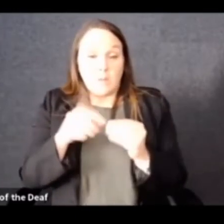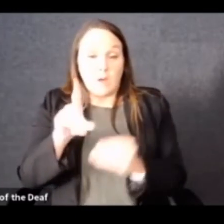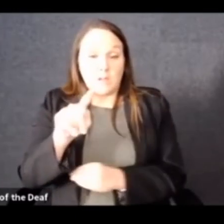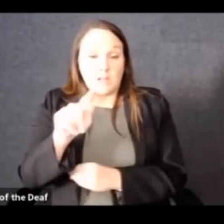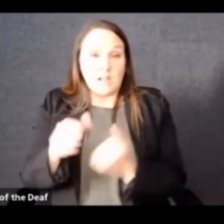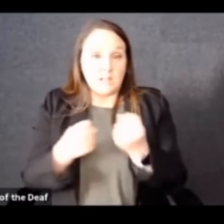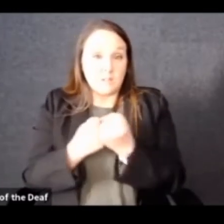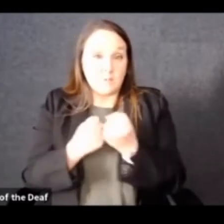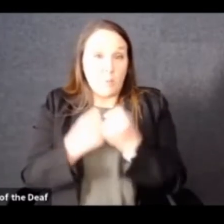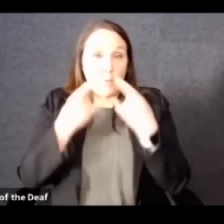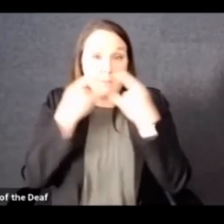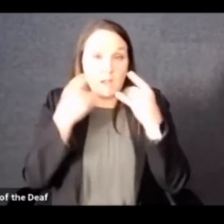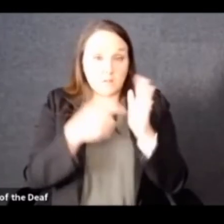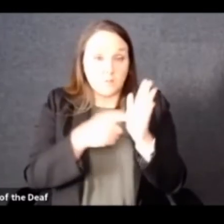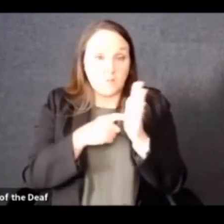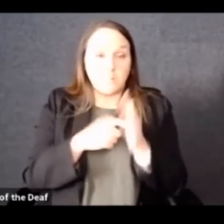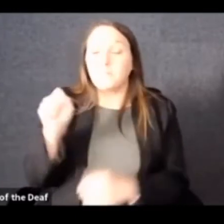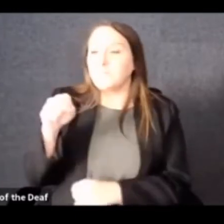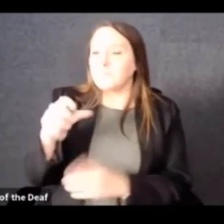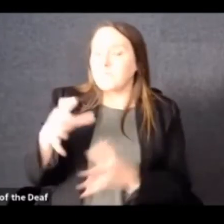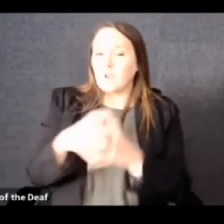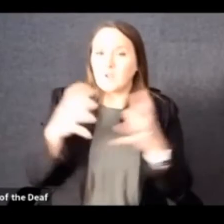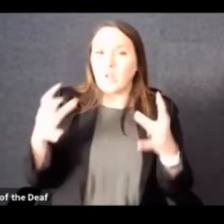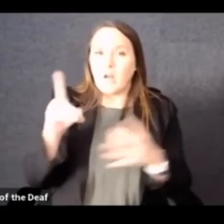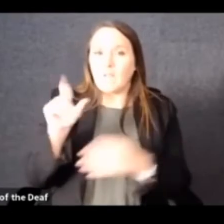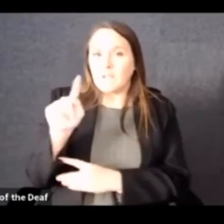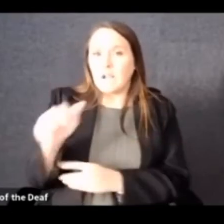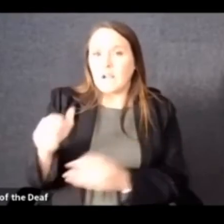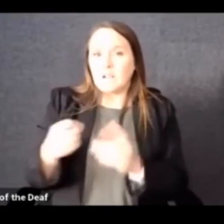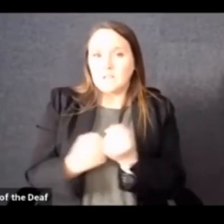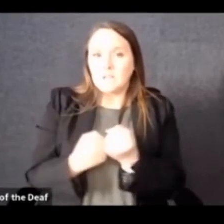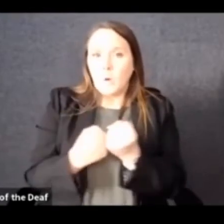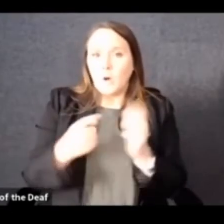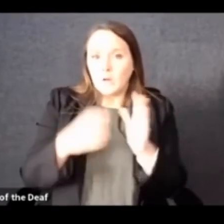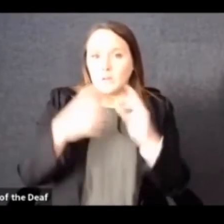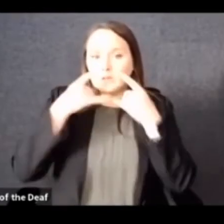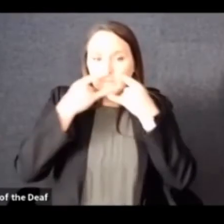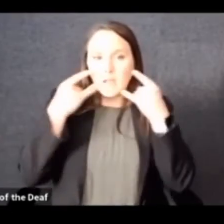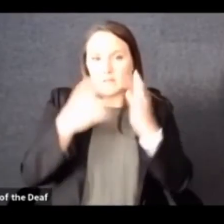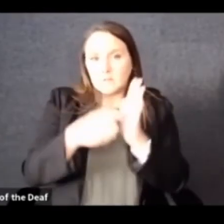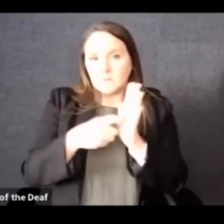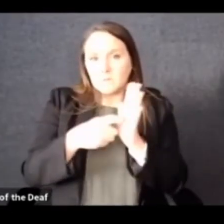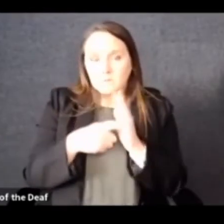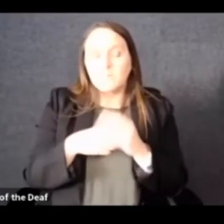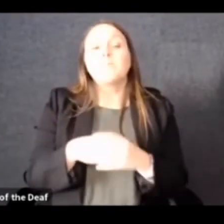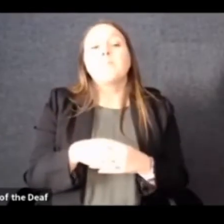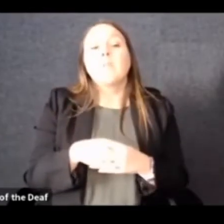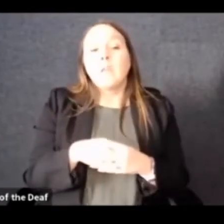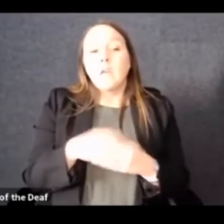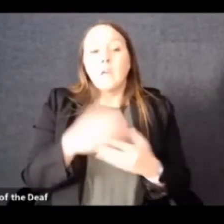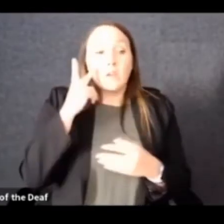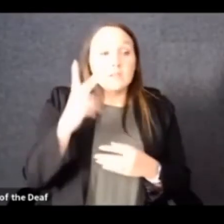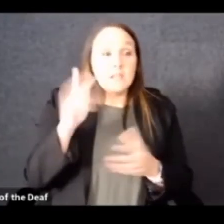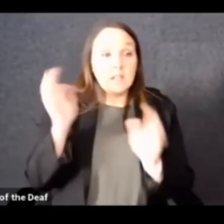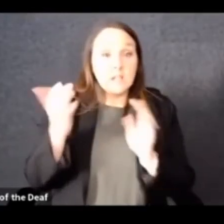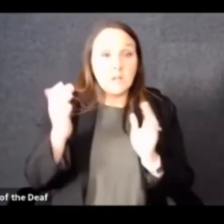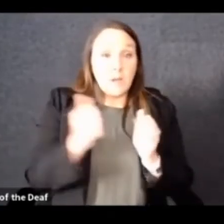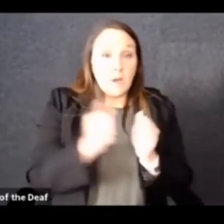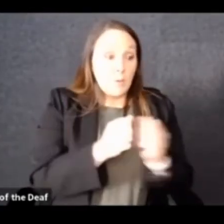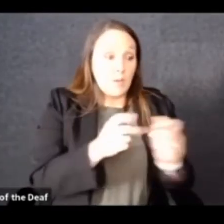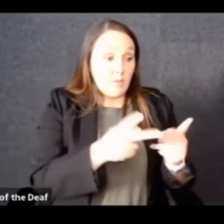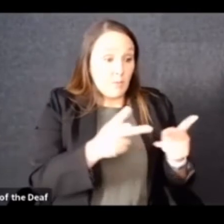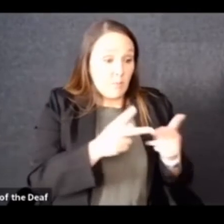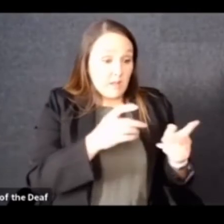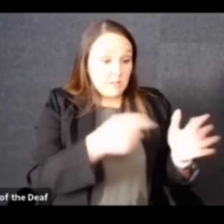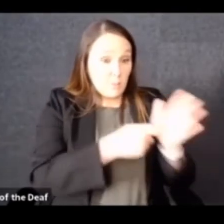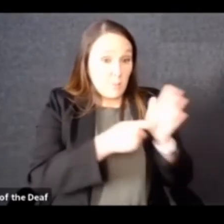Well, sure. There's plenty of data to support mask wearing. You can actually look at places where they have mask mandates and where they don't have mask mandates, and